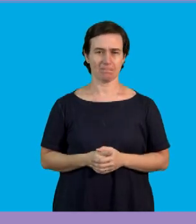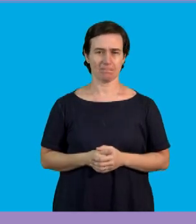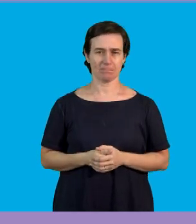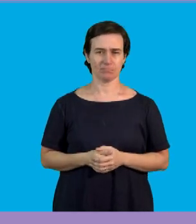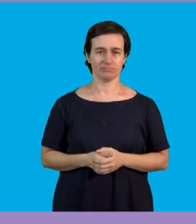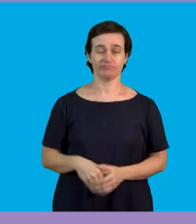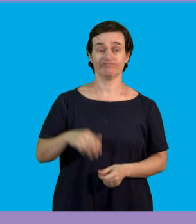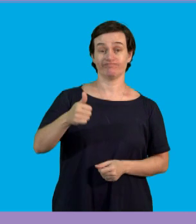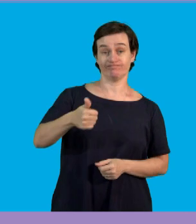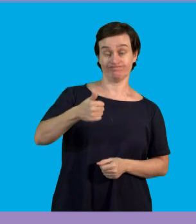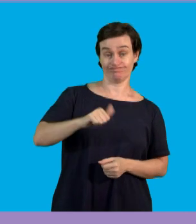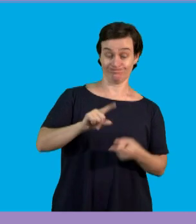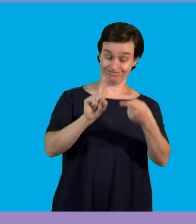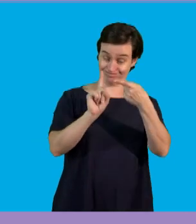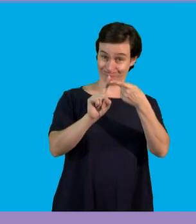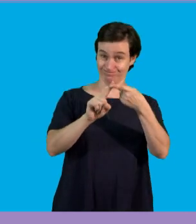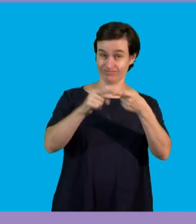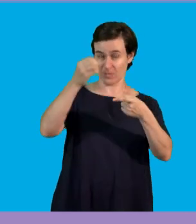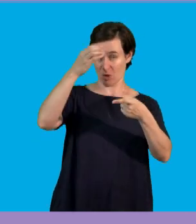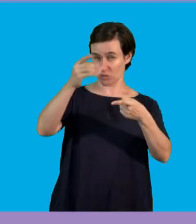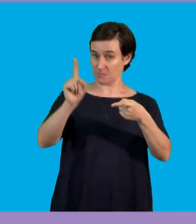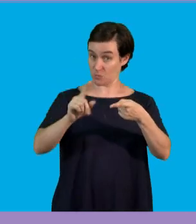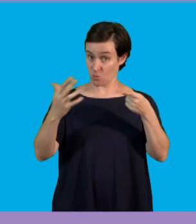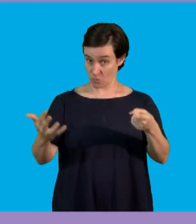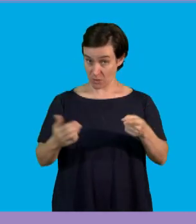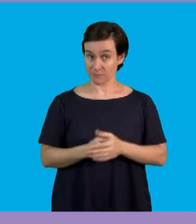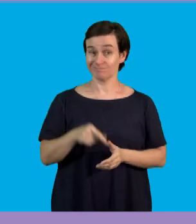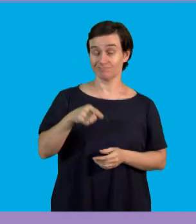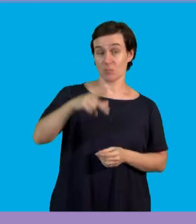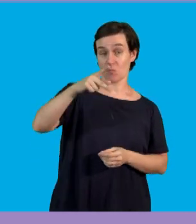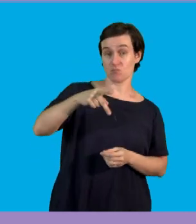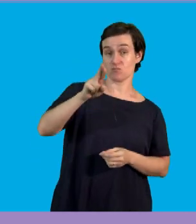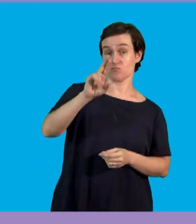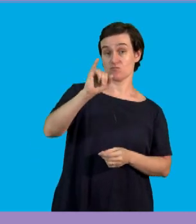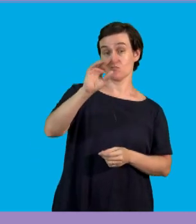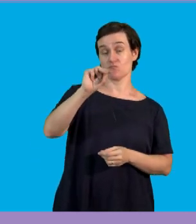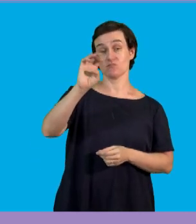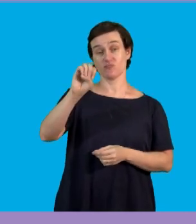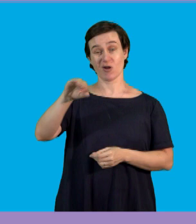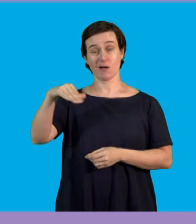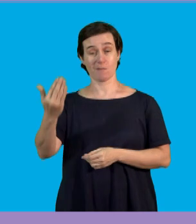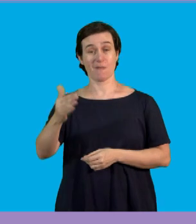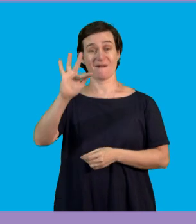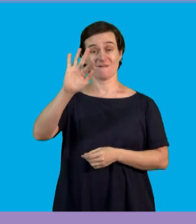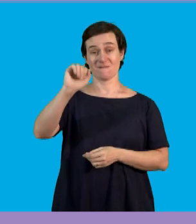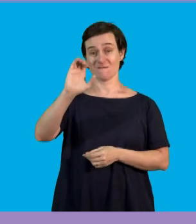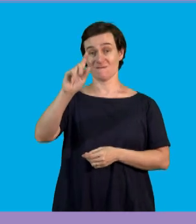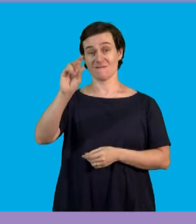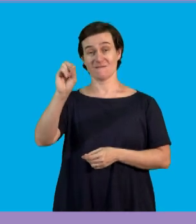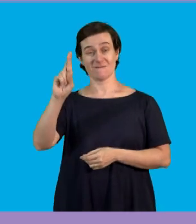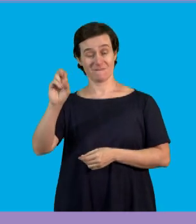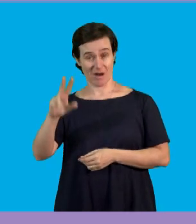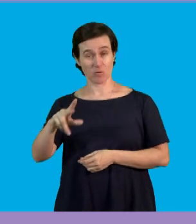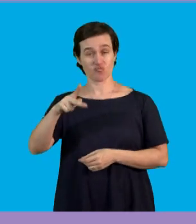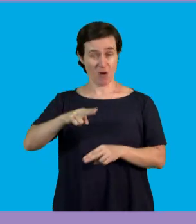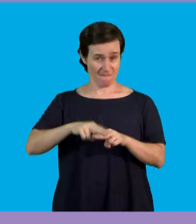Okay, so let's go on to the first point of our concept map, and that is prime factors.